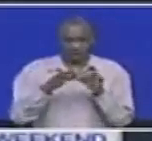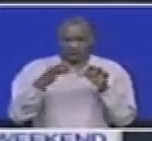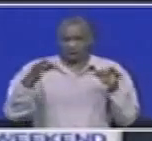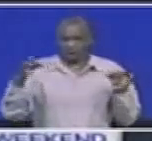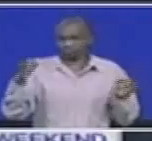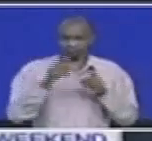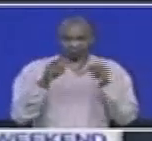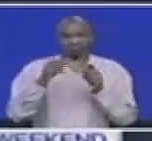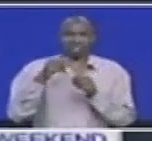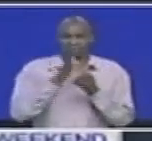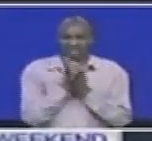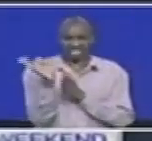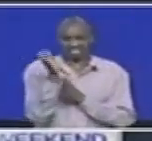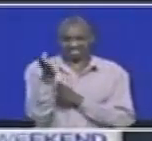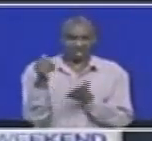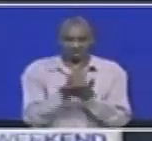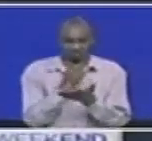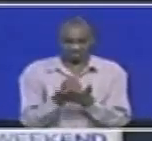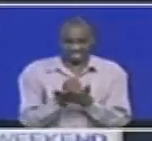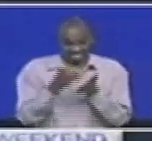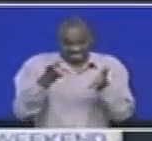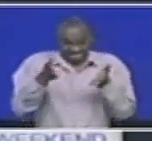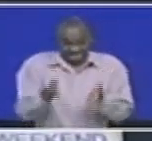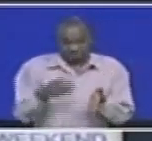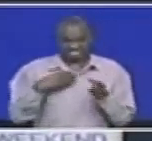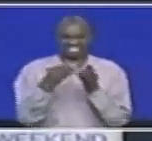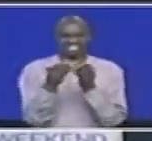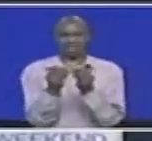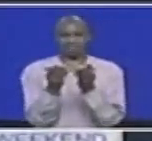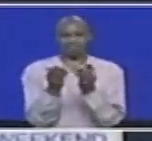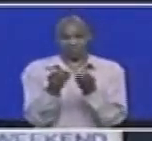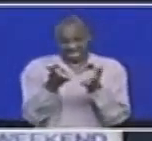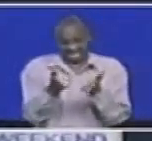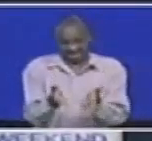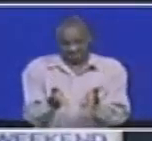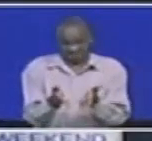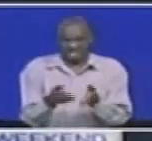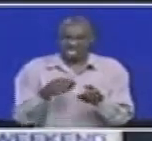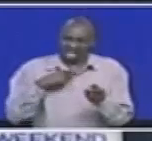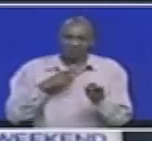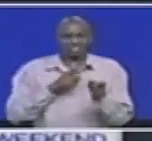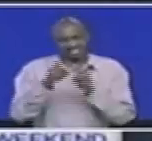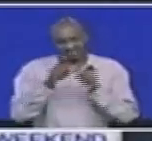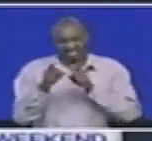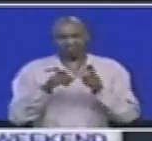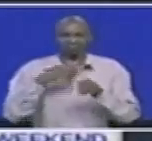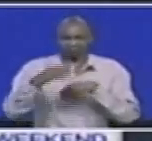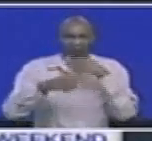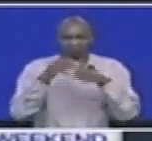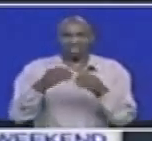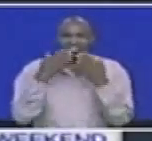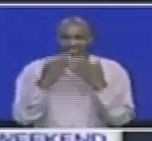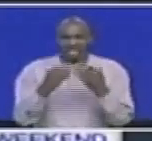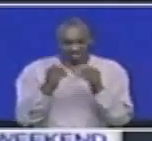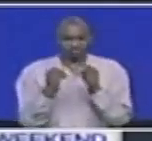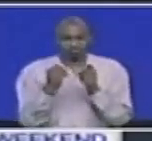to NHIF branch offices. Now, this has now been simplified for you, and that long trip may be a thing of the past thanks to an